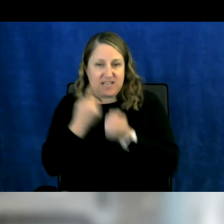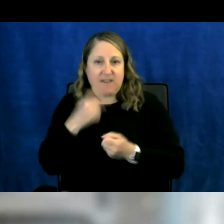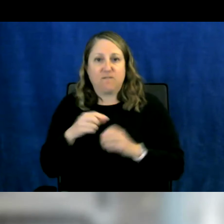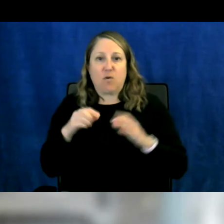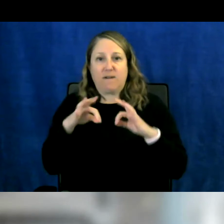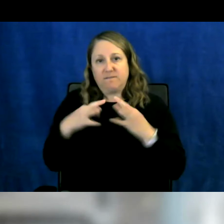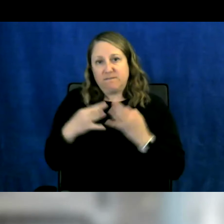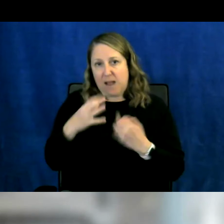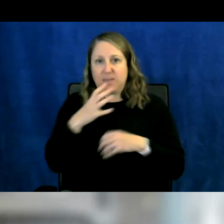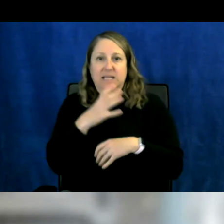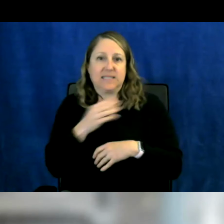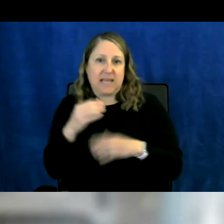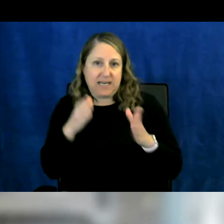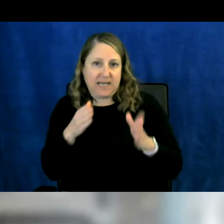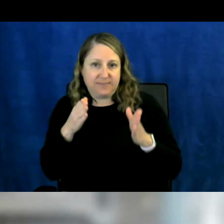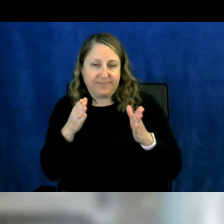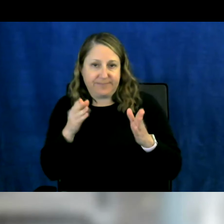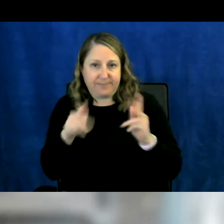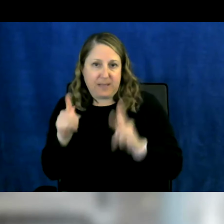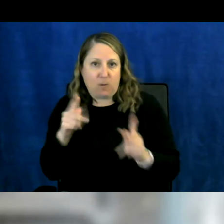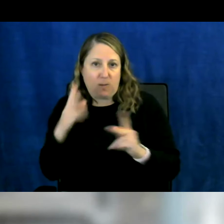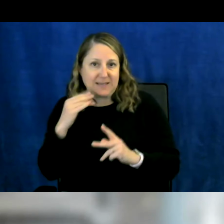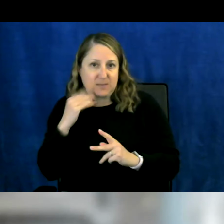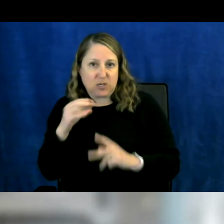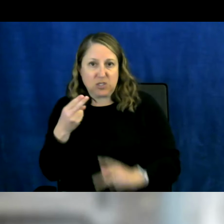individuals experiencing homelessness.